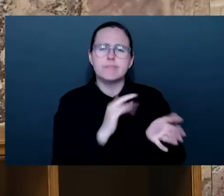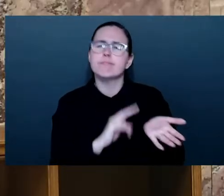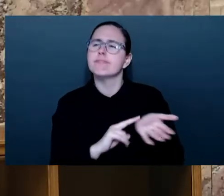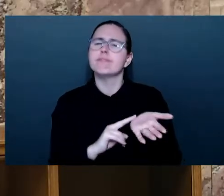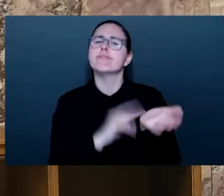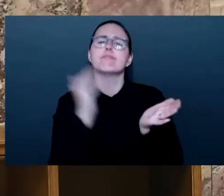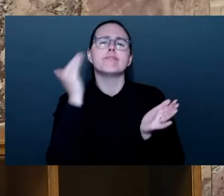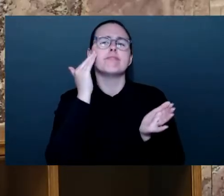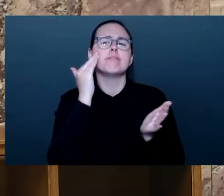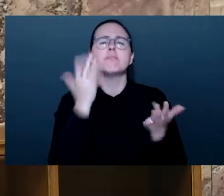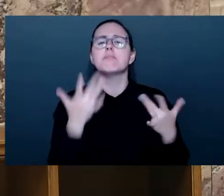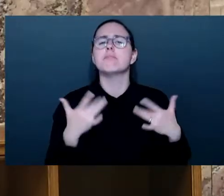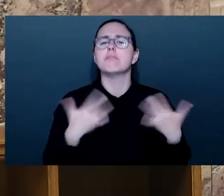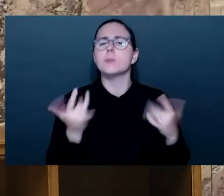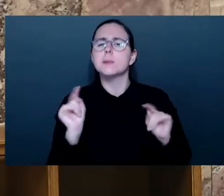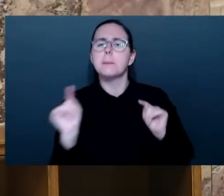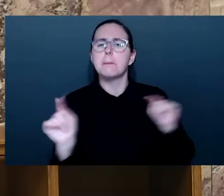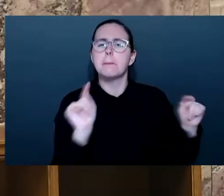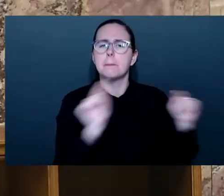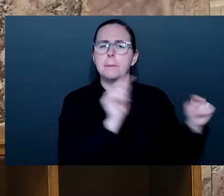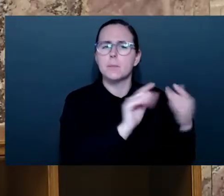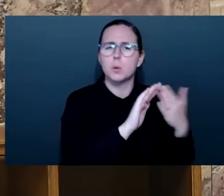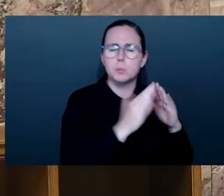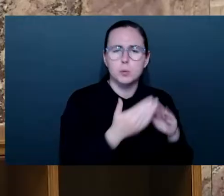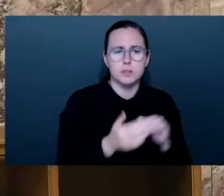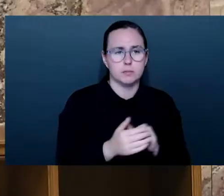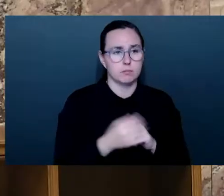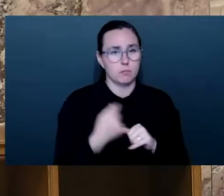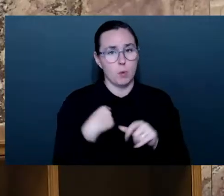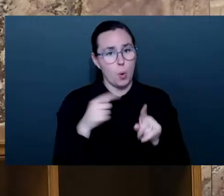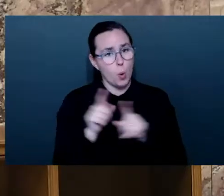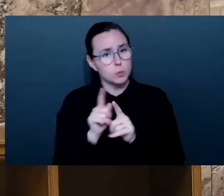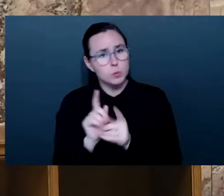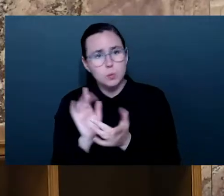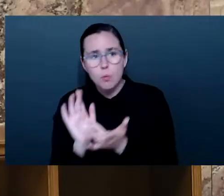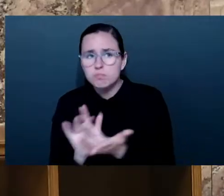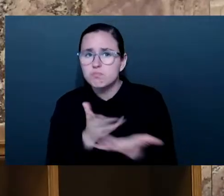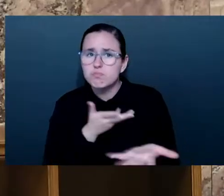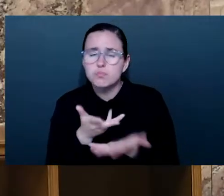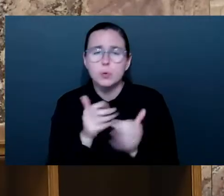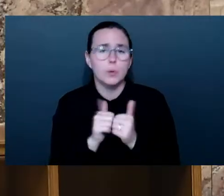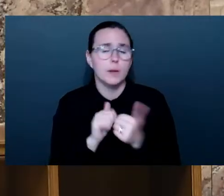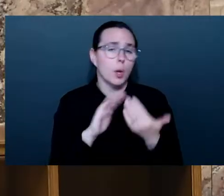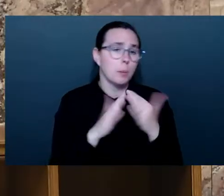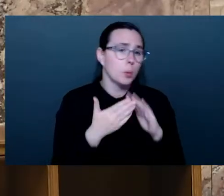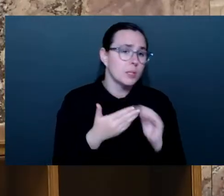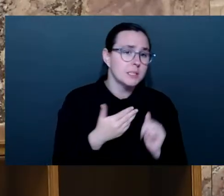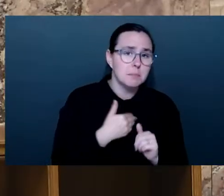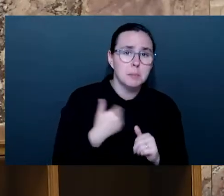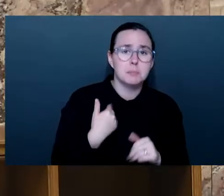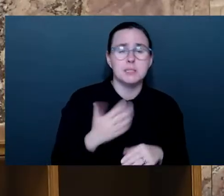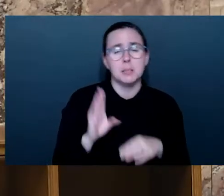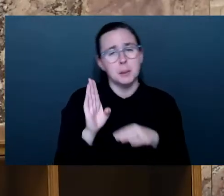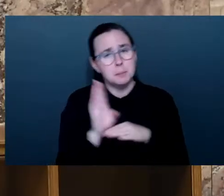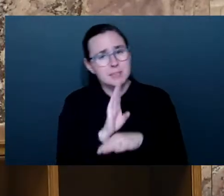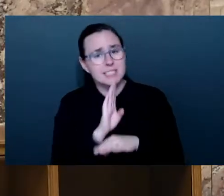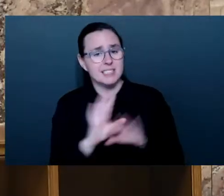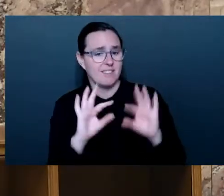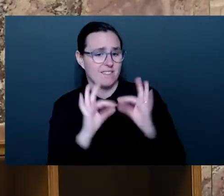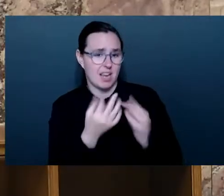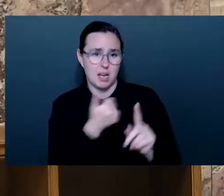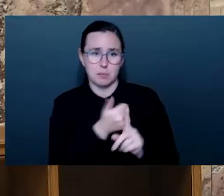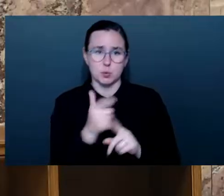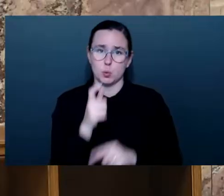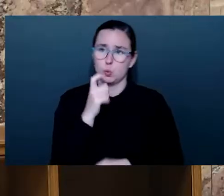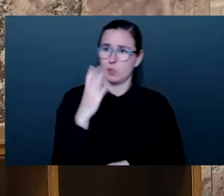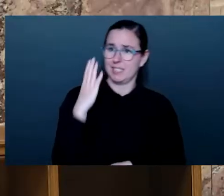members, businesses, families who have been affected by gun violence and the extortion, threats, and related acts of violence that we're seeing